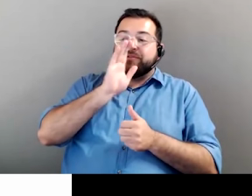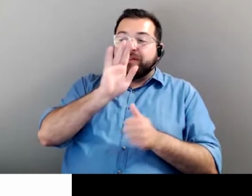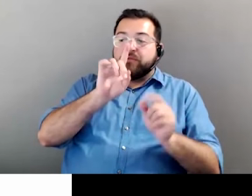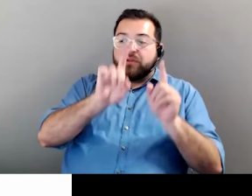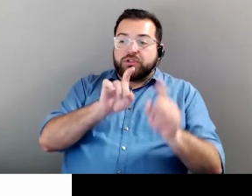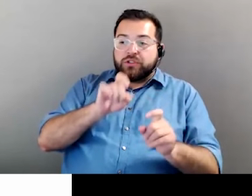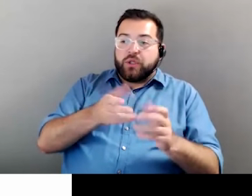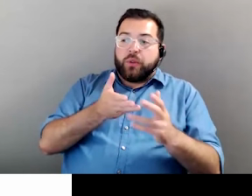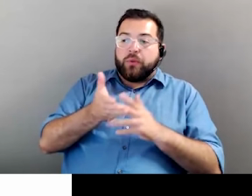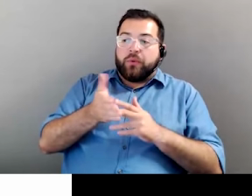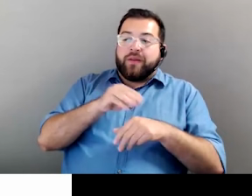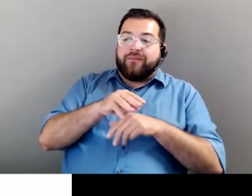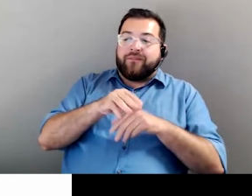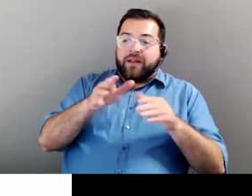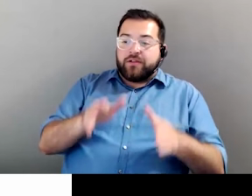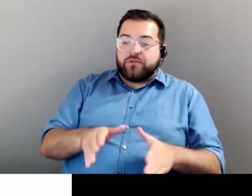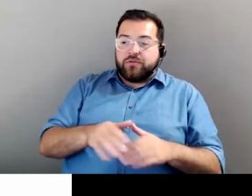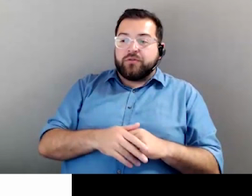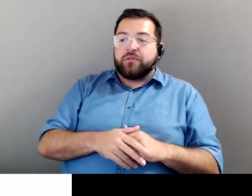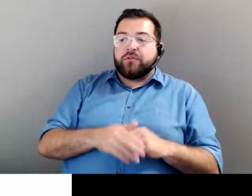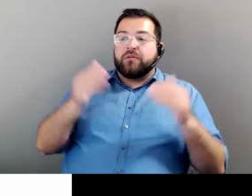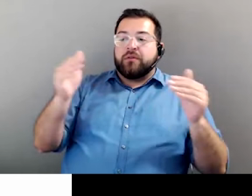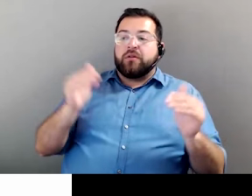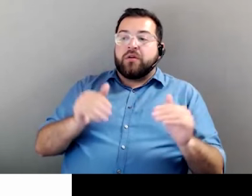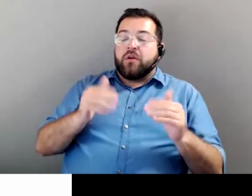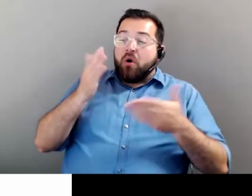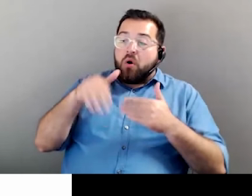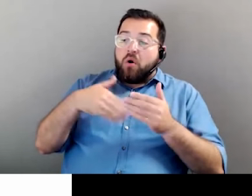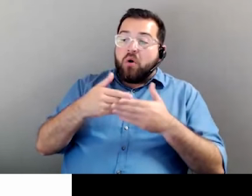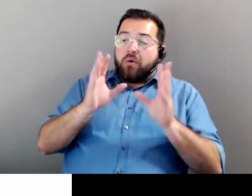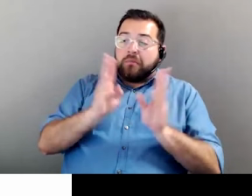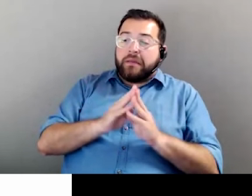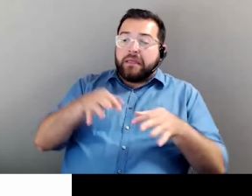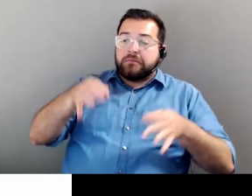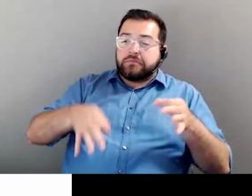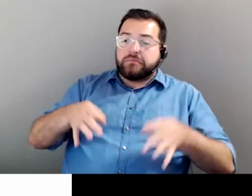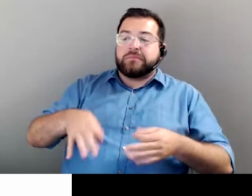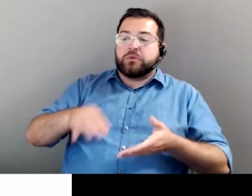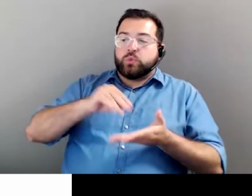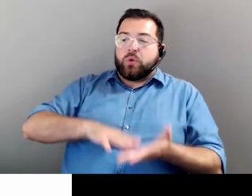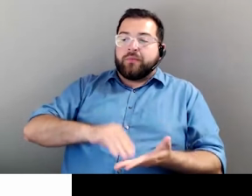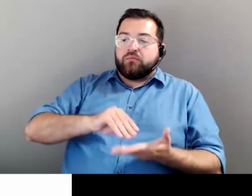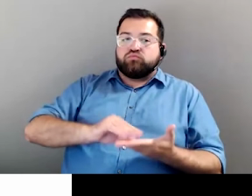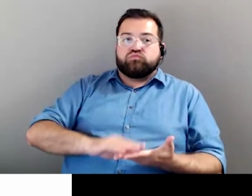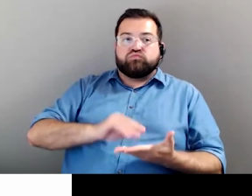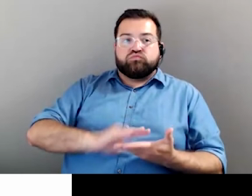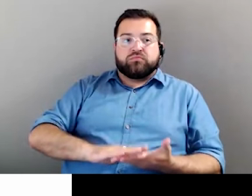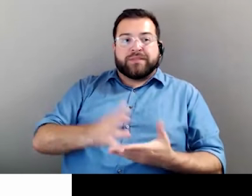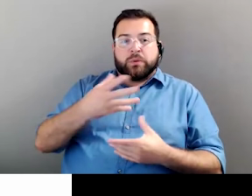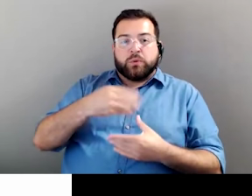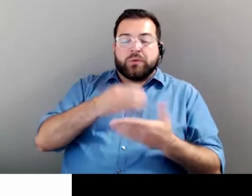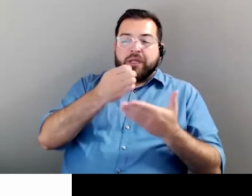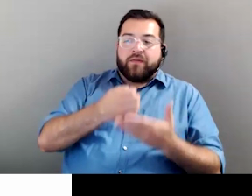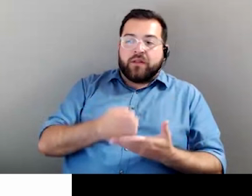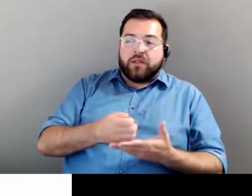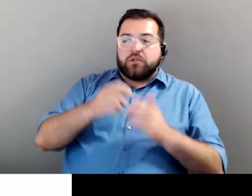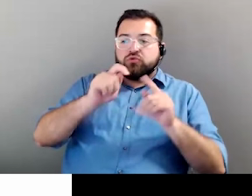advisor, to have any proceedings documented, which may include written findings of facts, transcripts, or audio